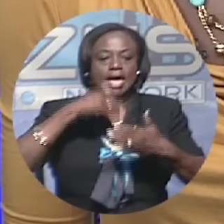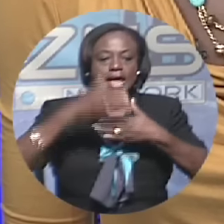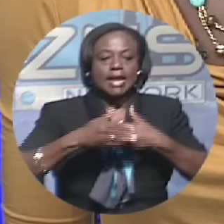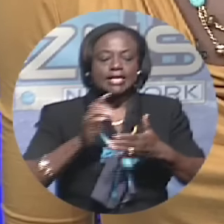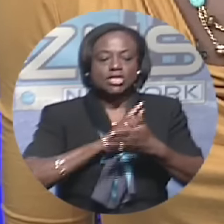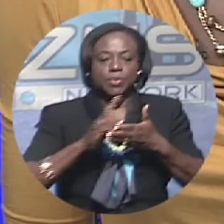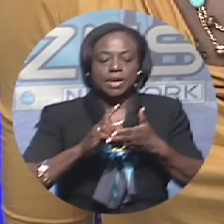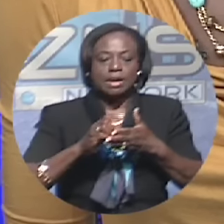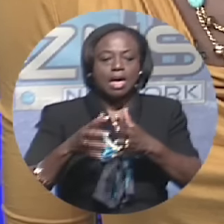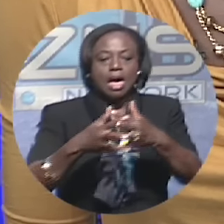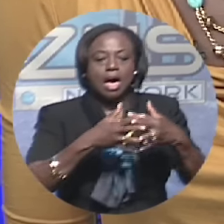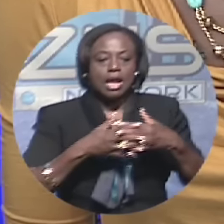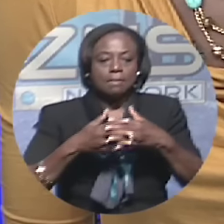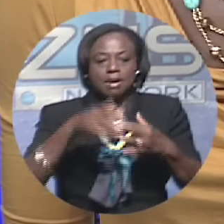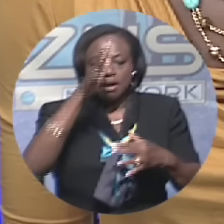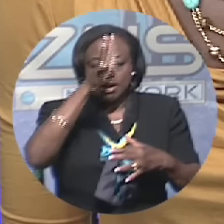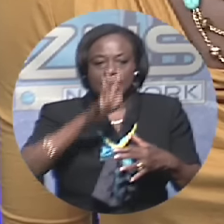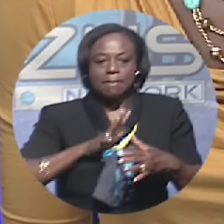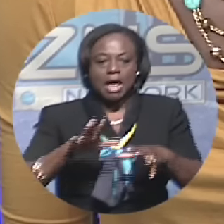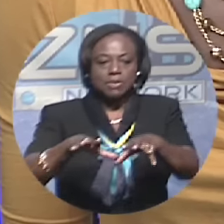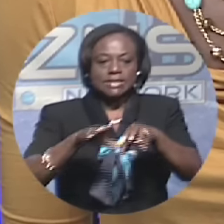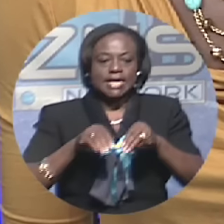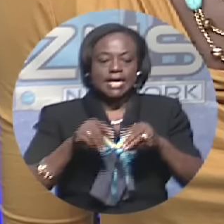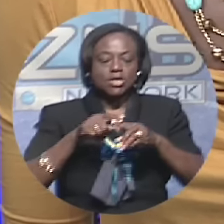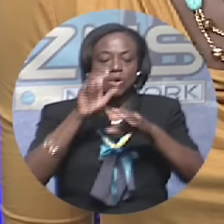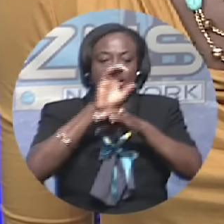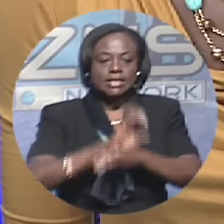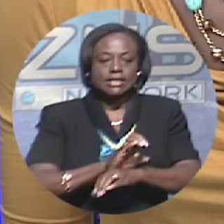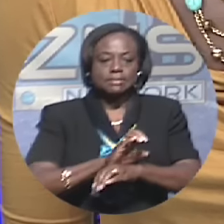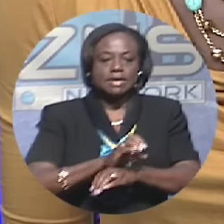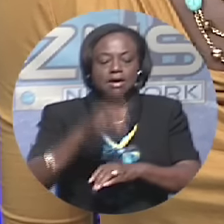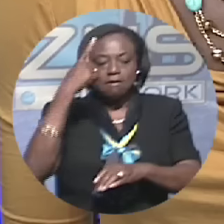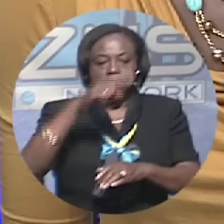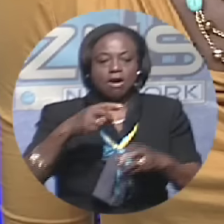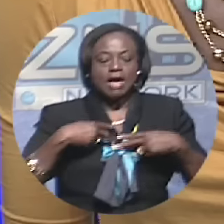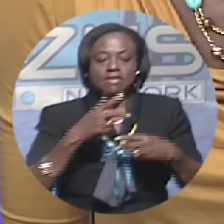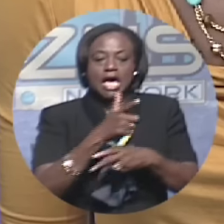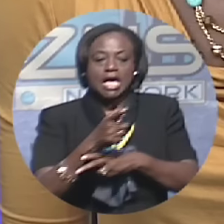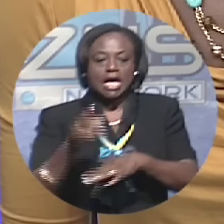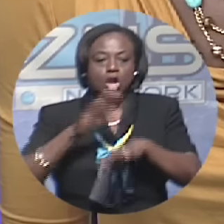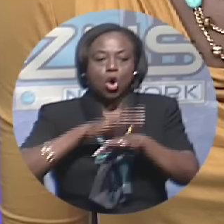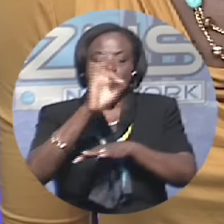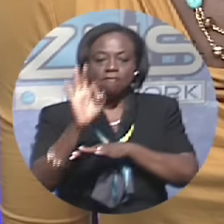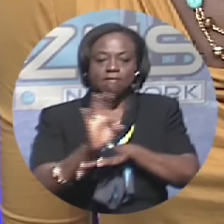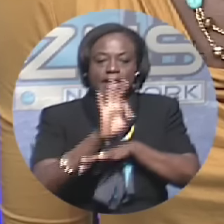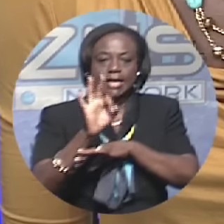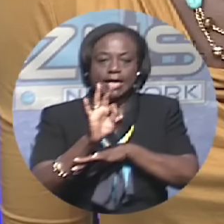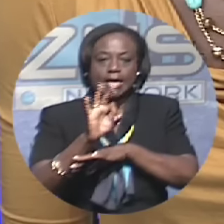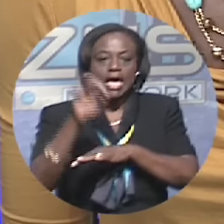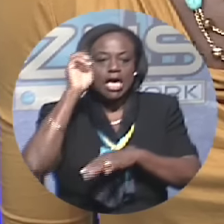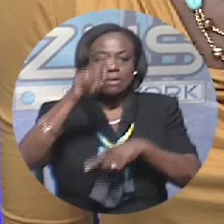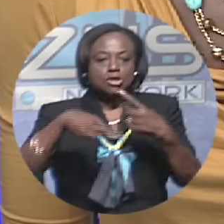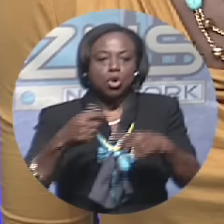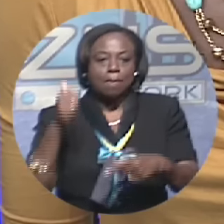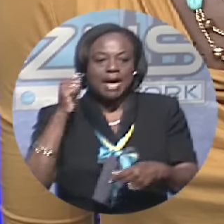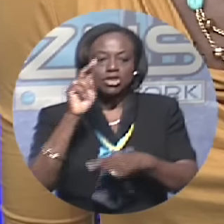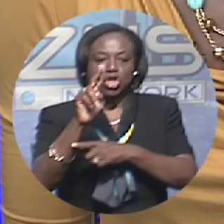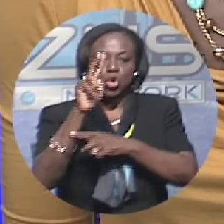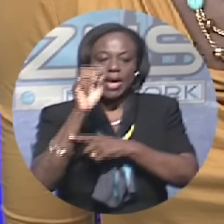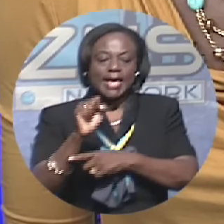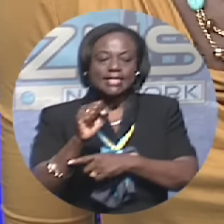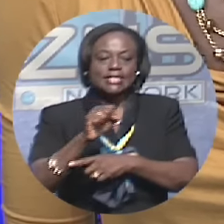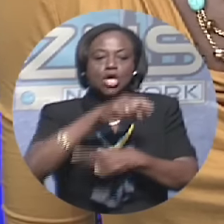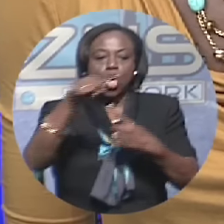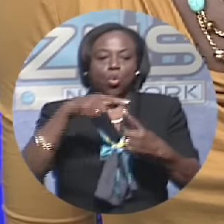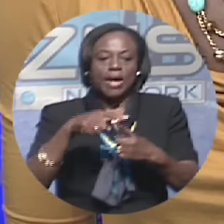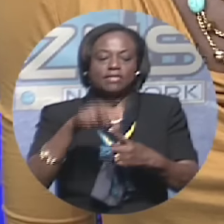Also, an American man from New Hampshire was taken into custody for possession of ammunition on Friday. The man was returning to the United States when U.S. Customs